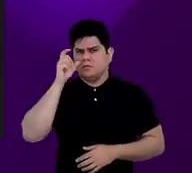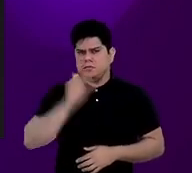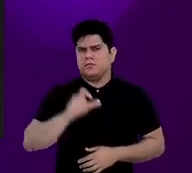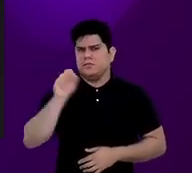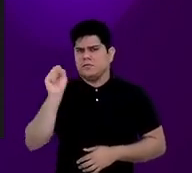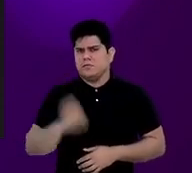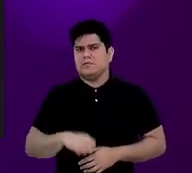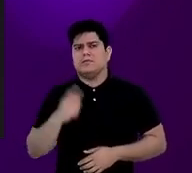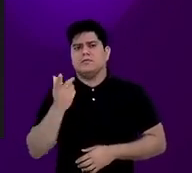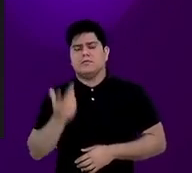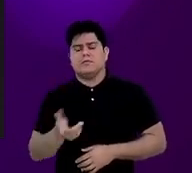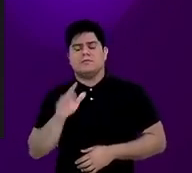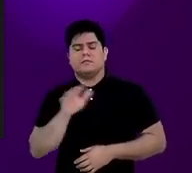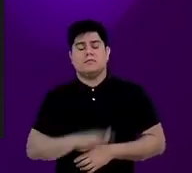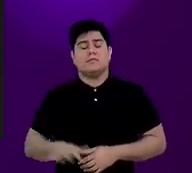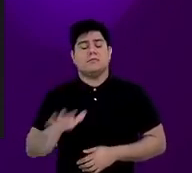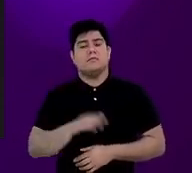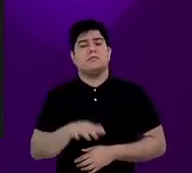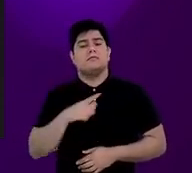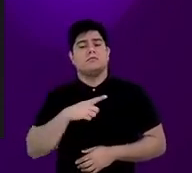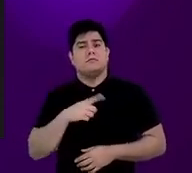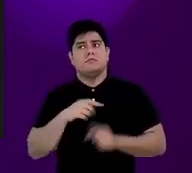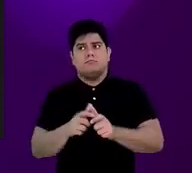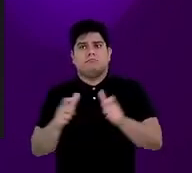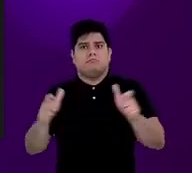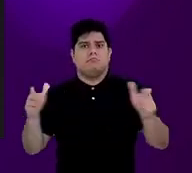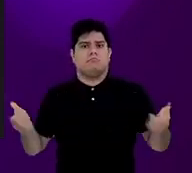your presentation. Thank you very much.